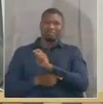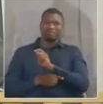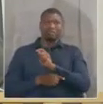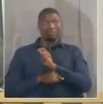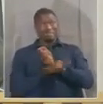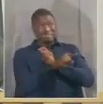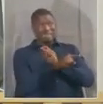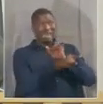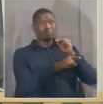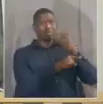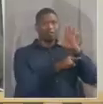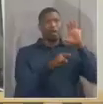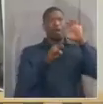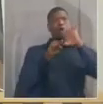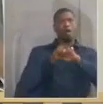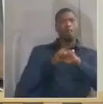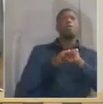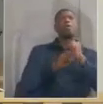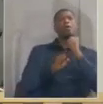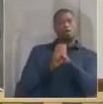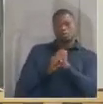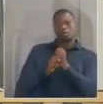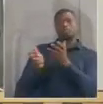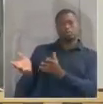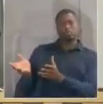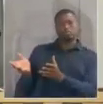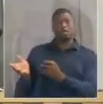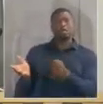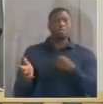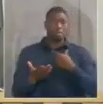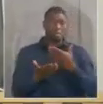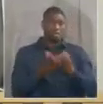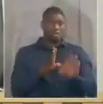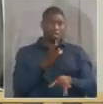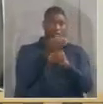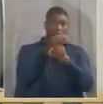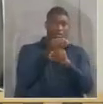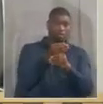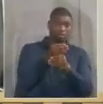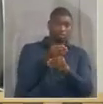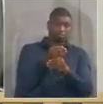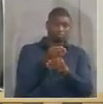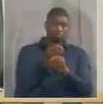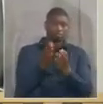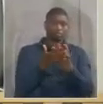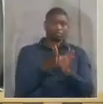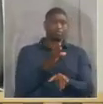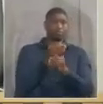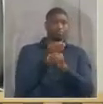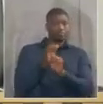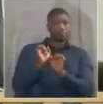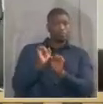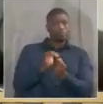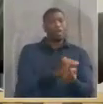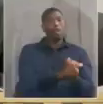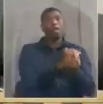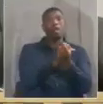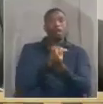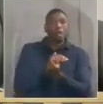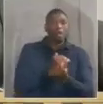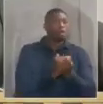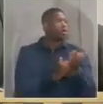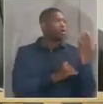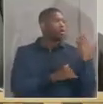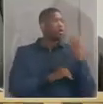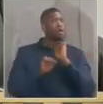IMC. One can add that that happened at a time,